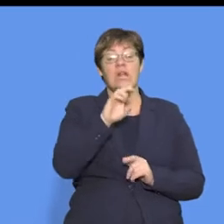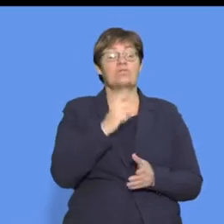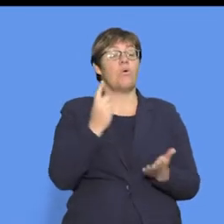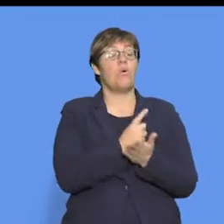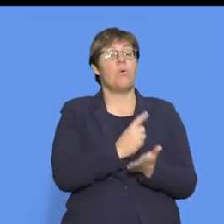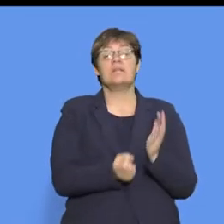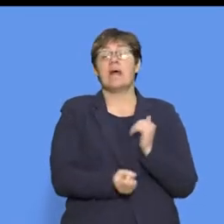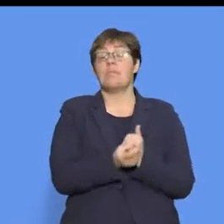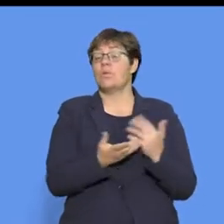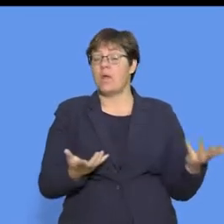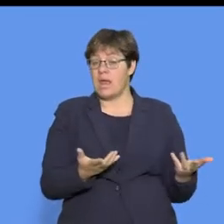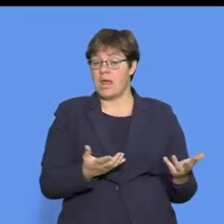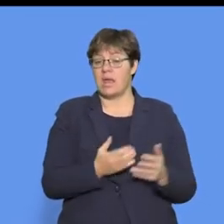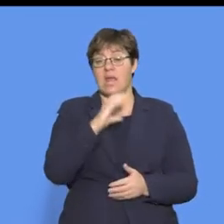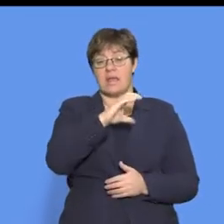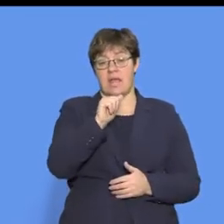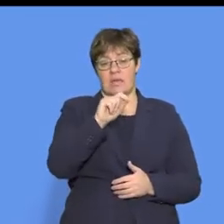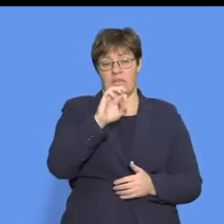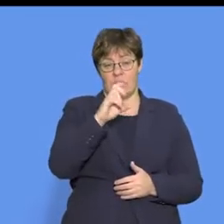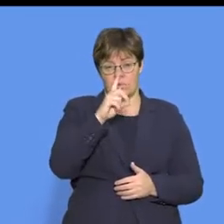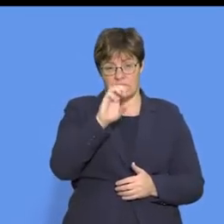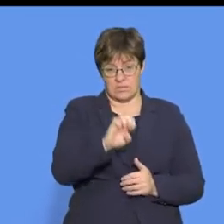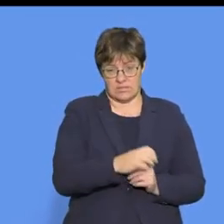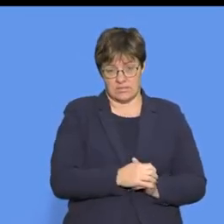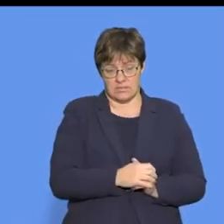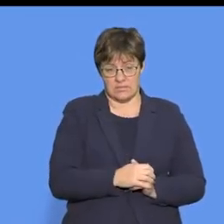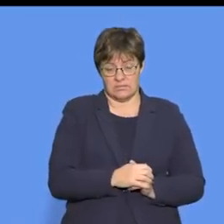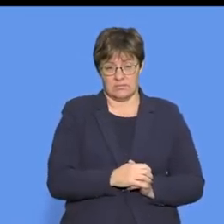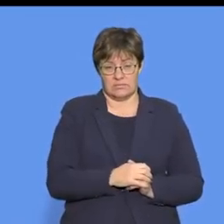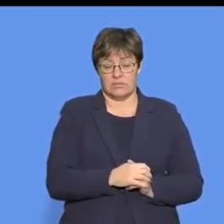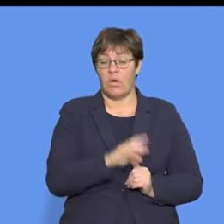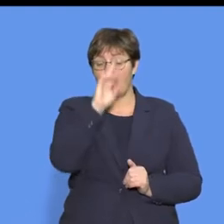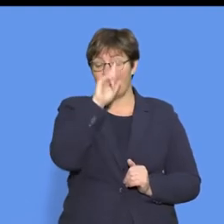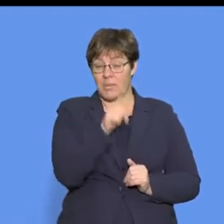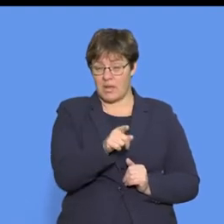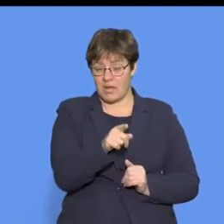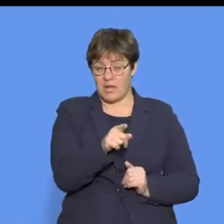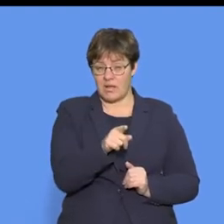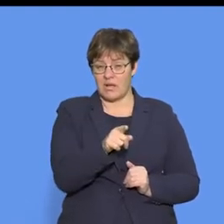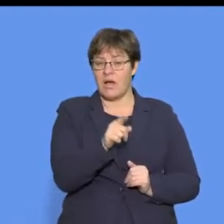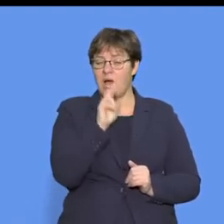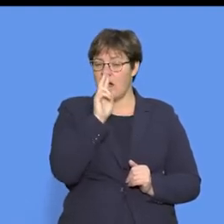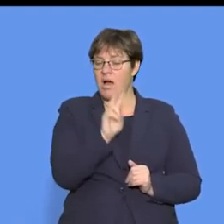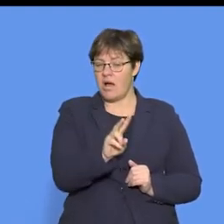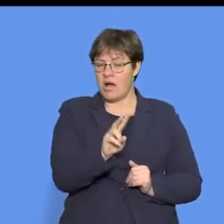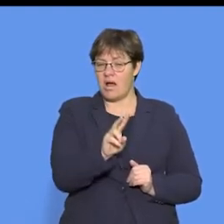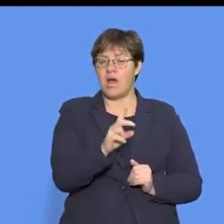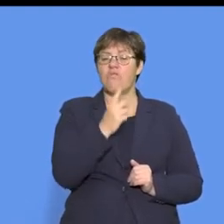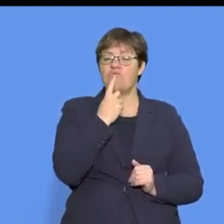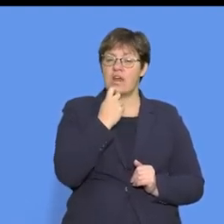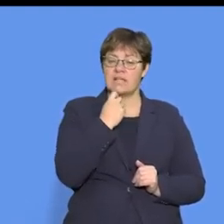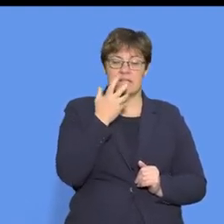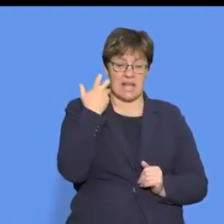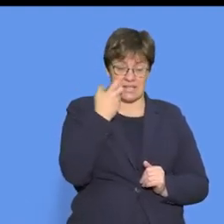And reduction always takes place at the cathode, because we remember that we've got to look for